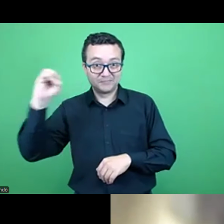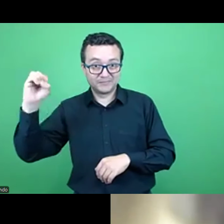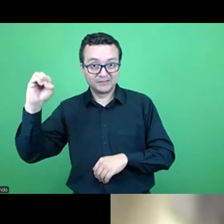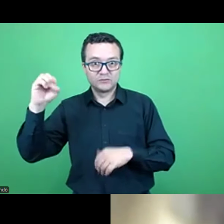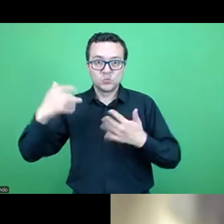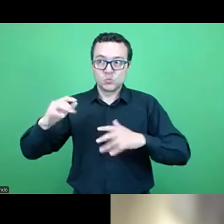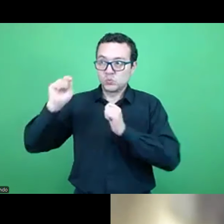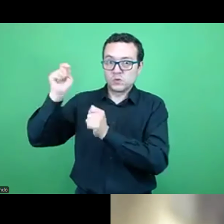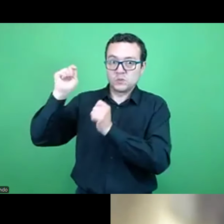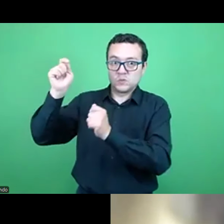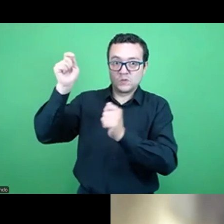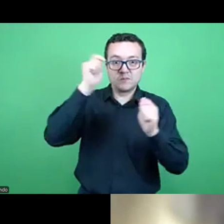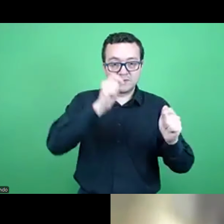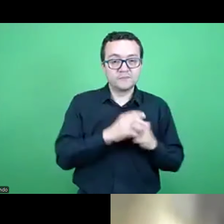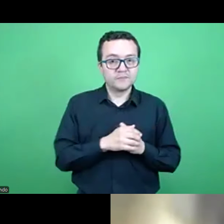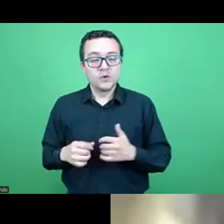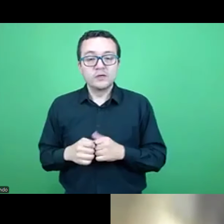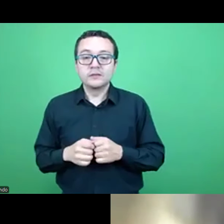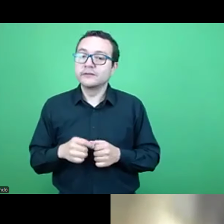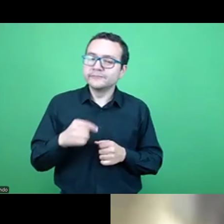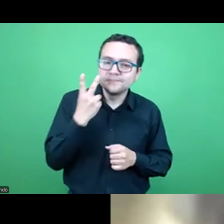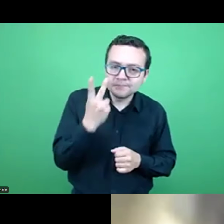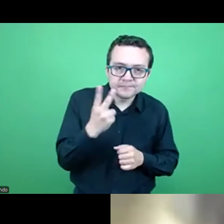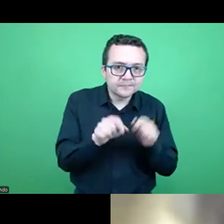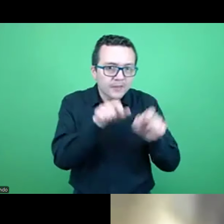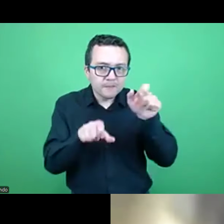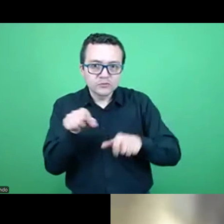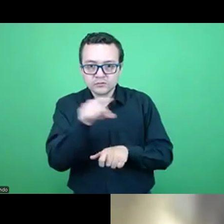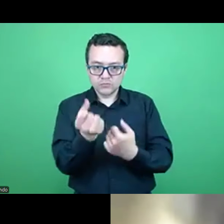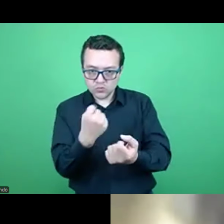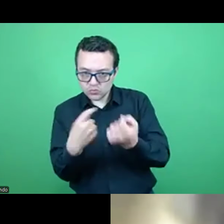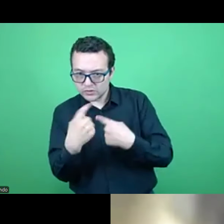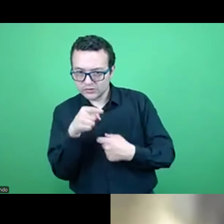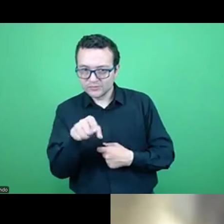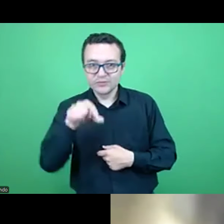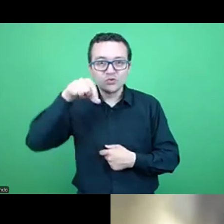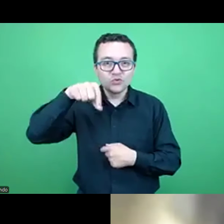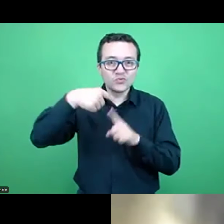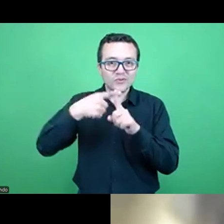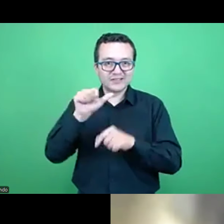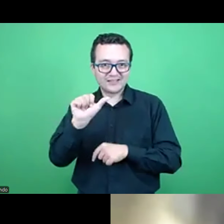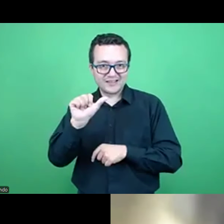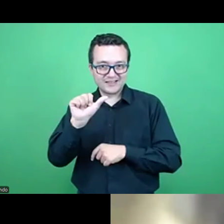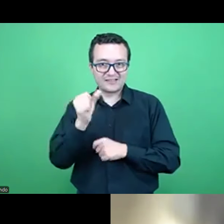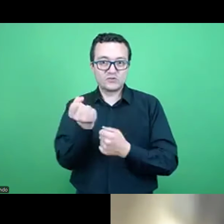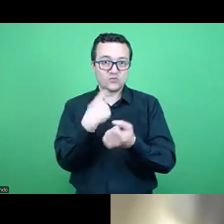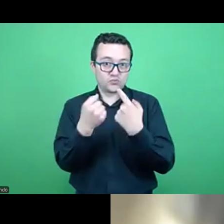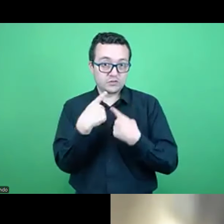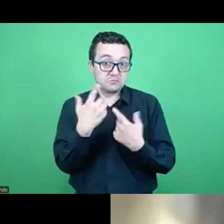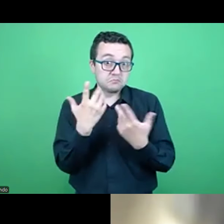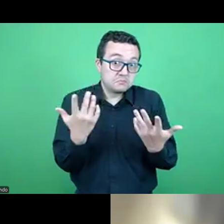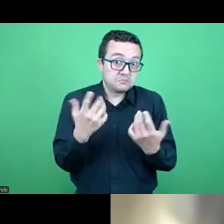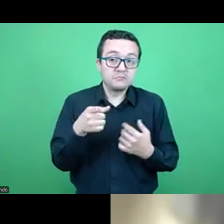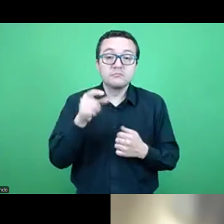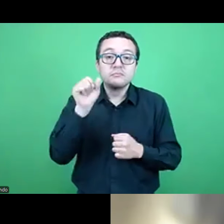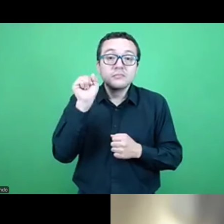remind folks to please add your questions there and we'll get to them. Greta, do you want to take any of the first questions right off the bat that you think might